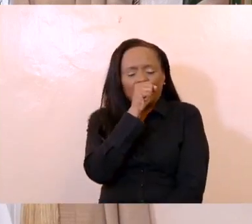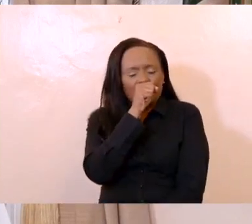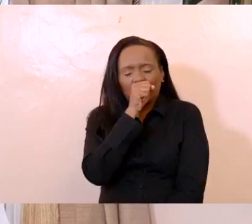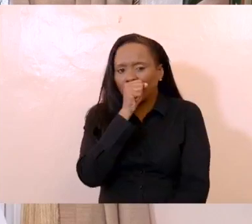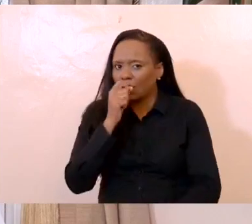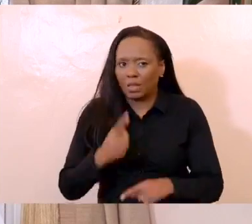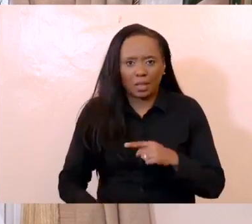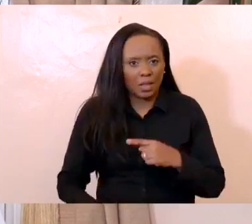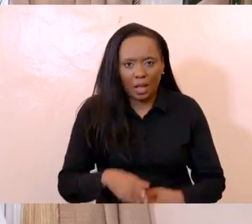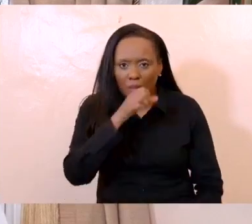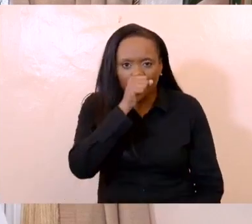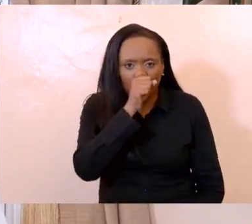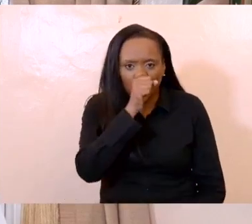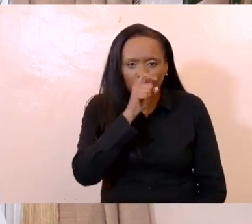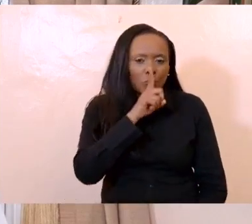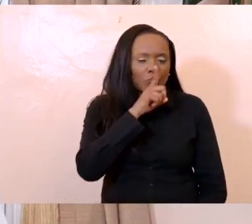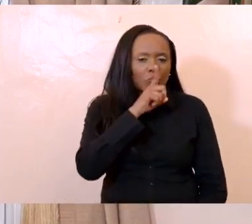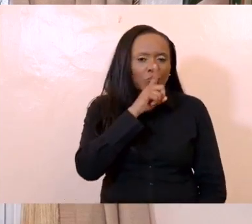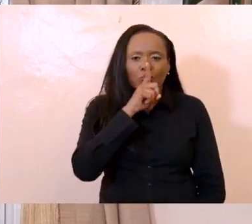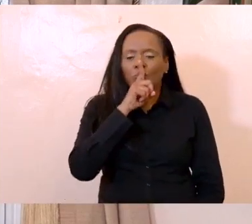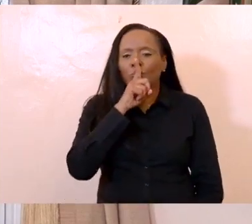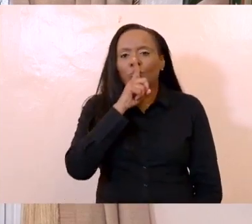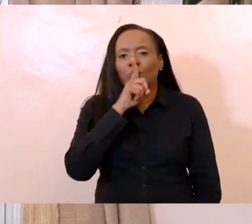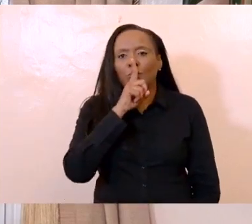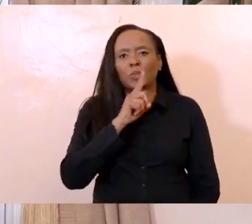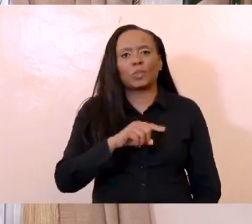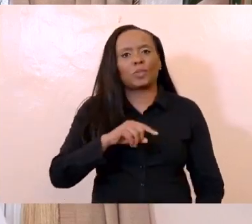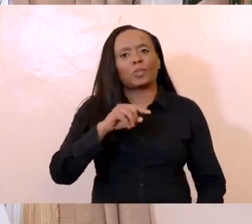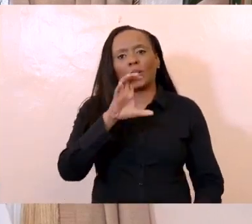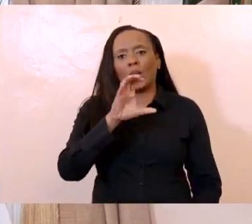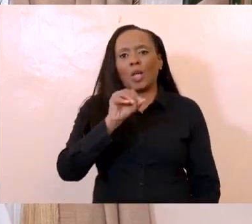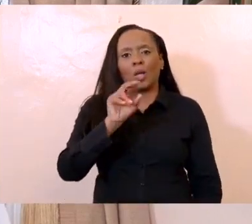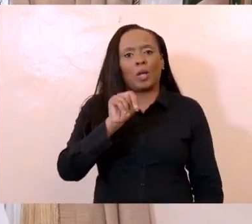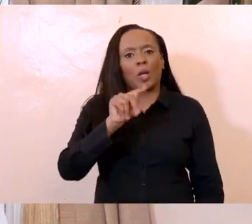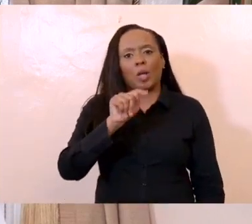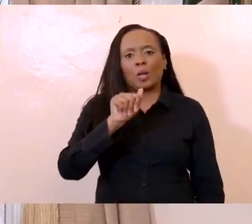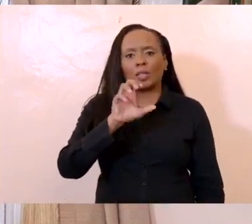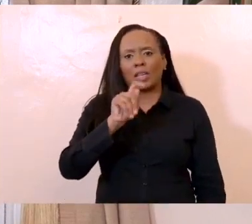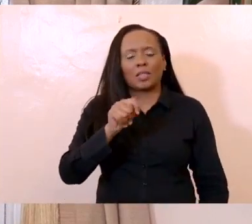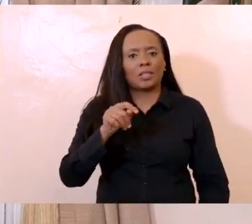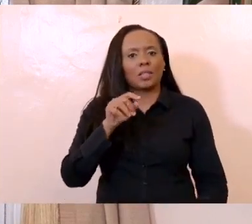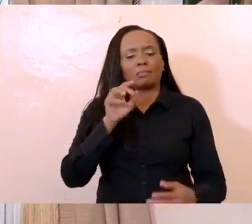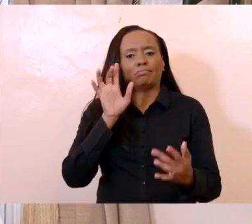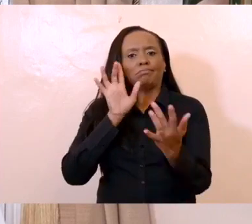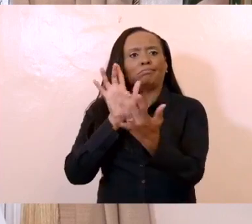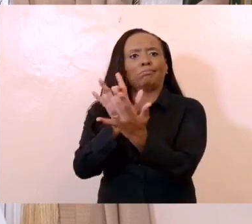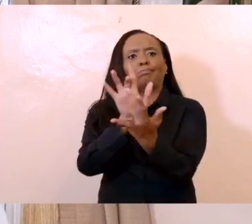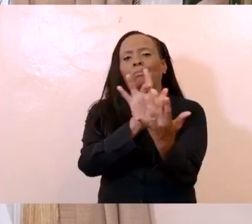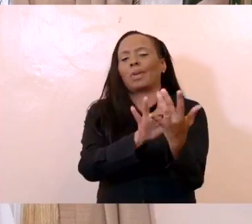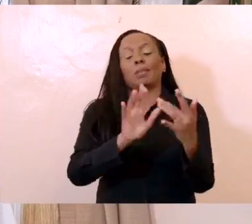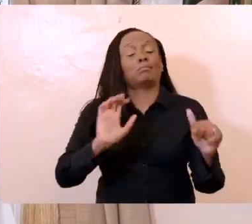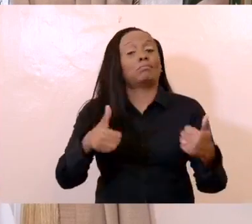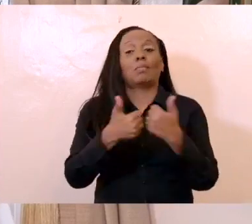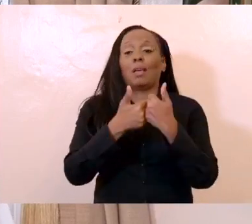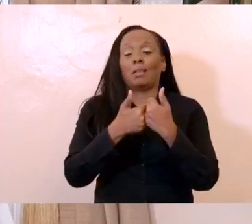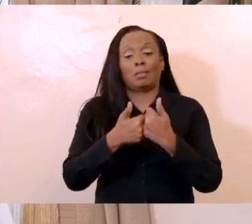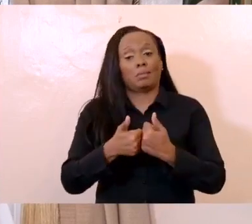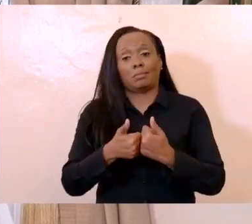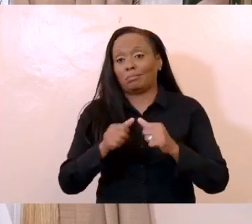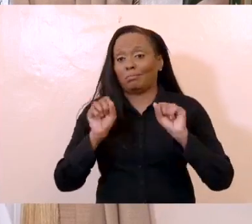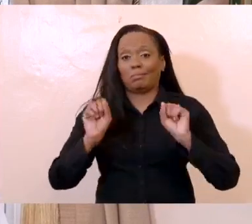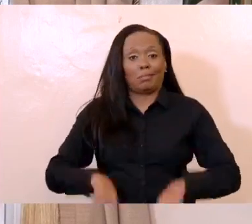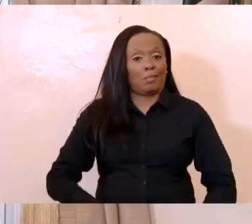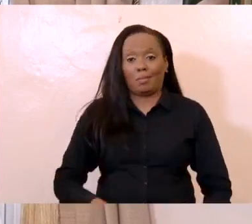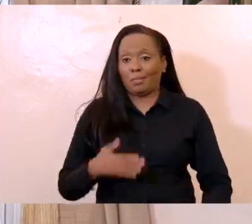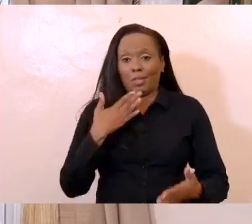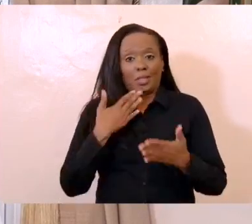COVID infection. So contact tracing can be difficult, it can be challenging. It can be rewarding when you get all